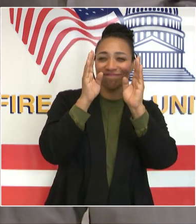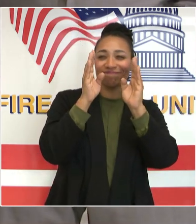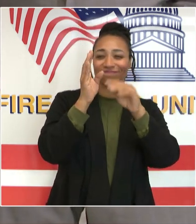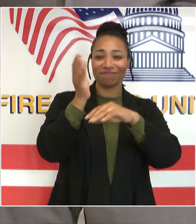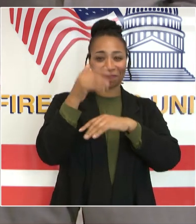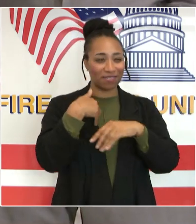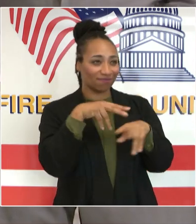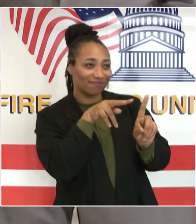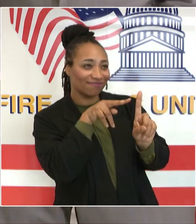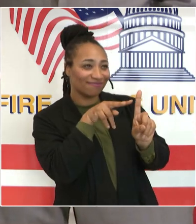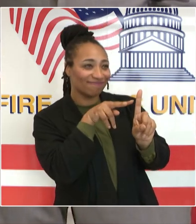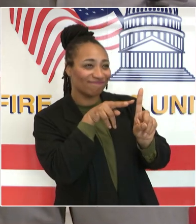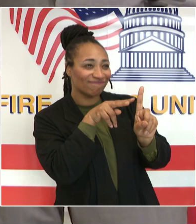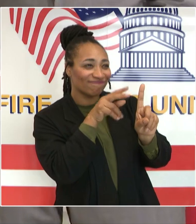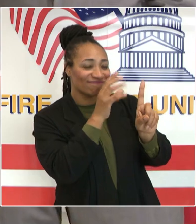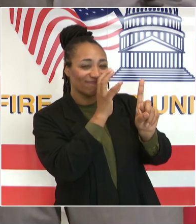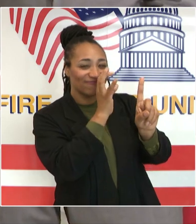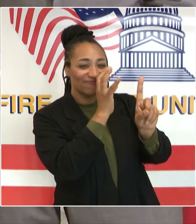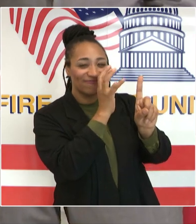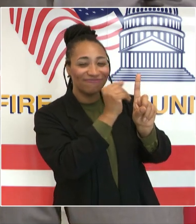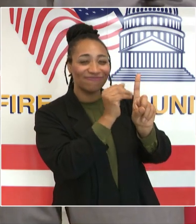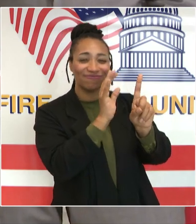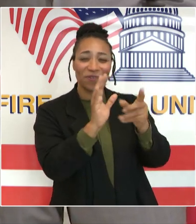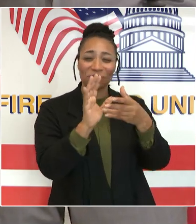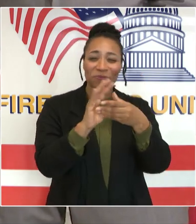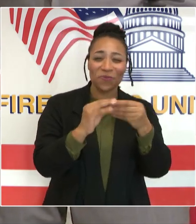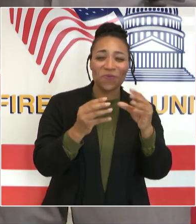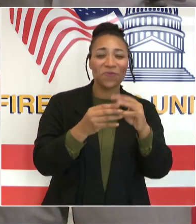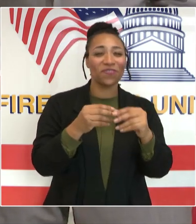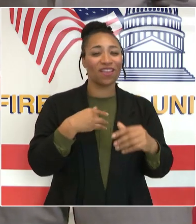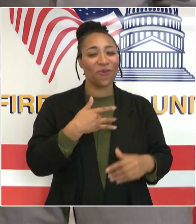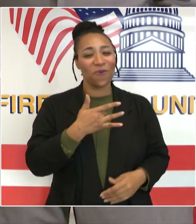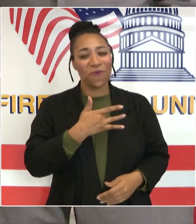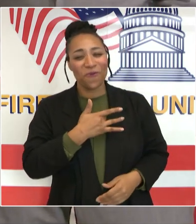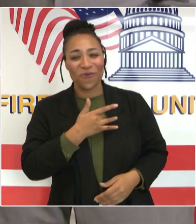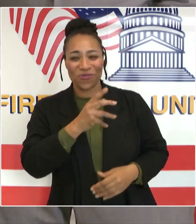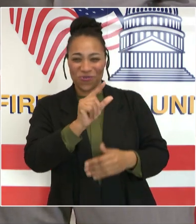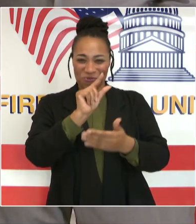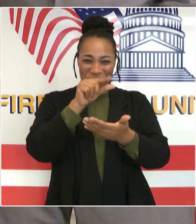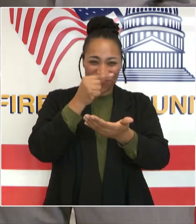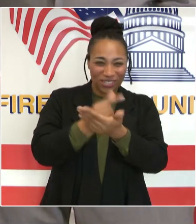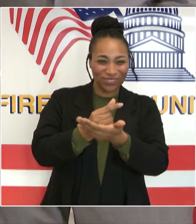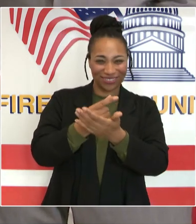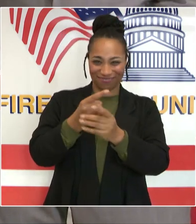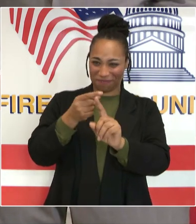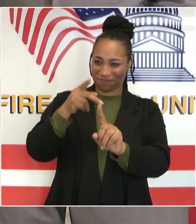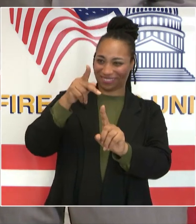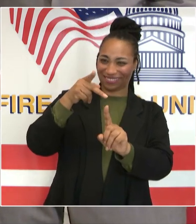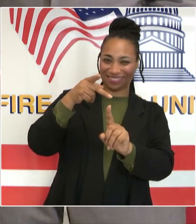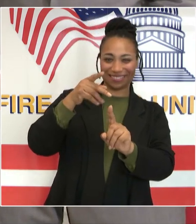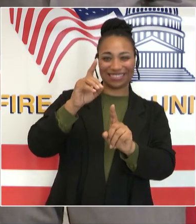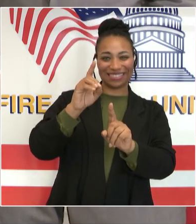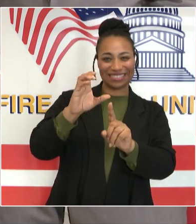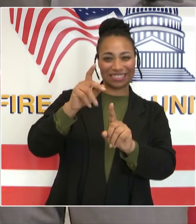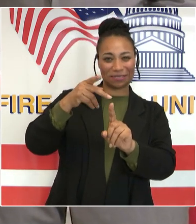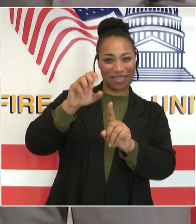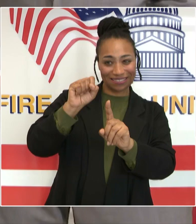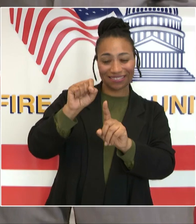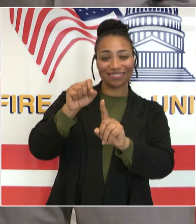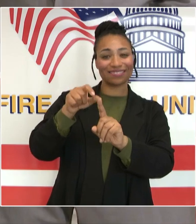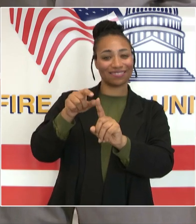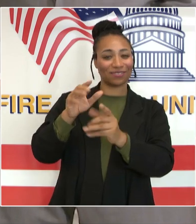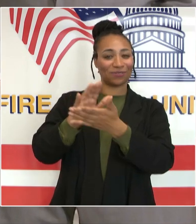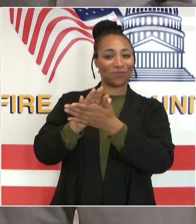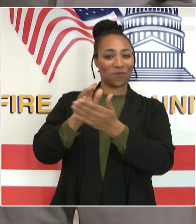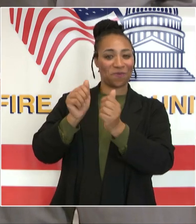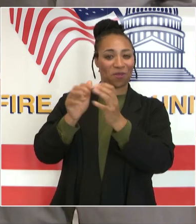your story, that you are a DCPS graduate, that you want to use the cadet